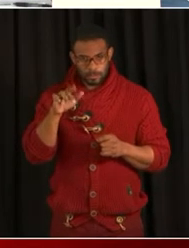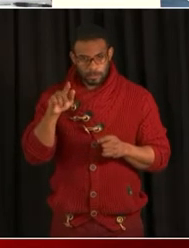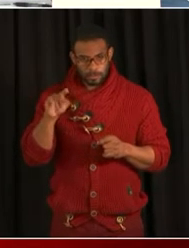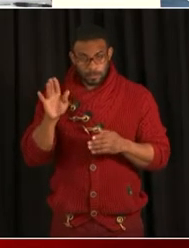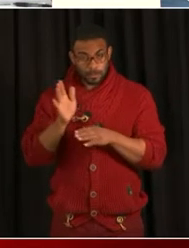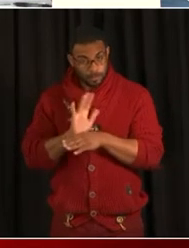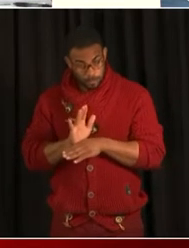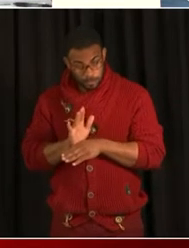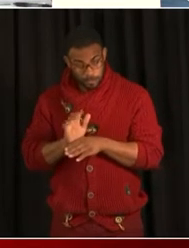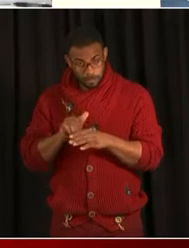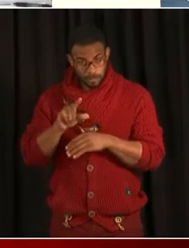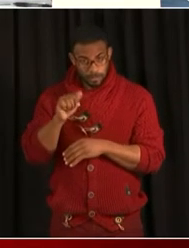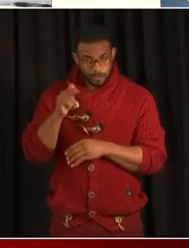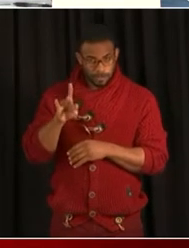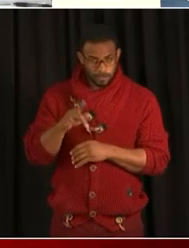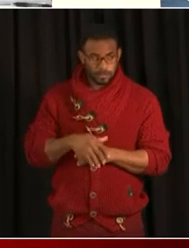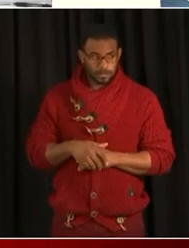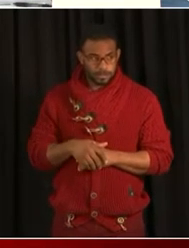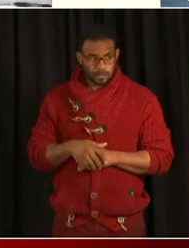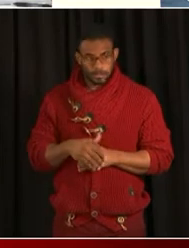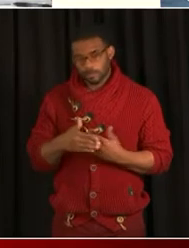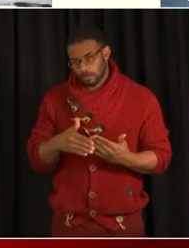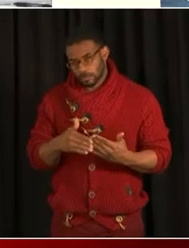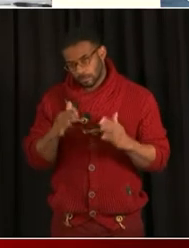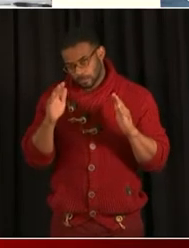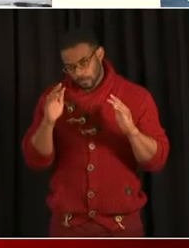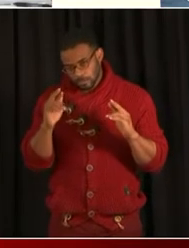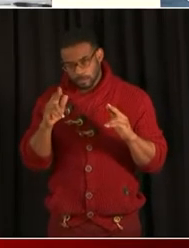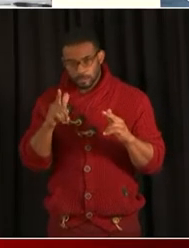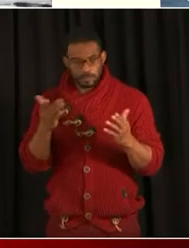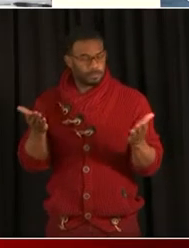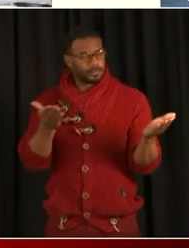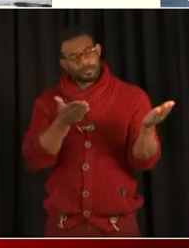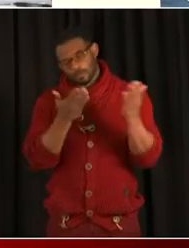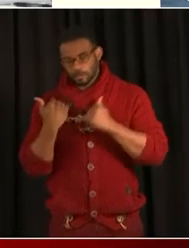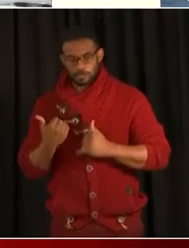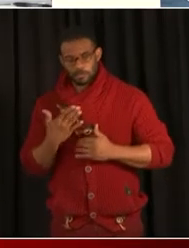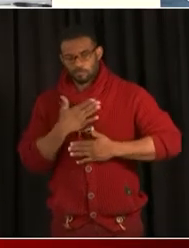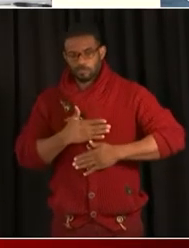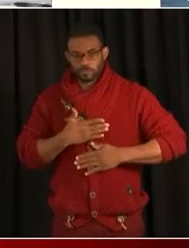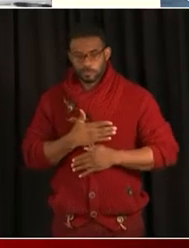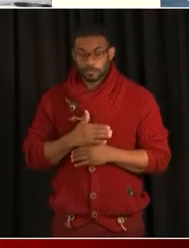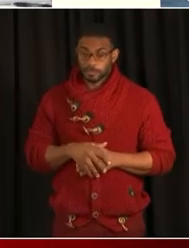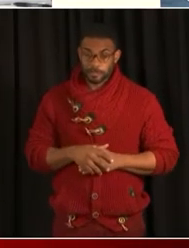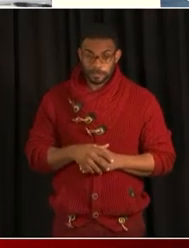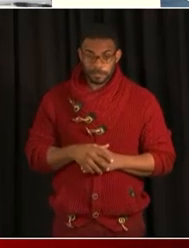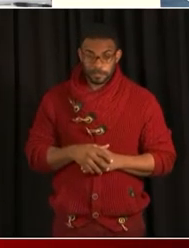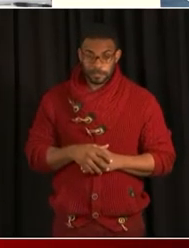SANDLOT movie in 2018. So hopefully you'll come on down and join us. Thank